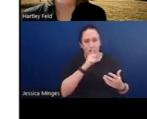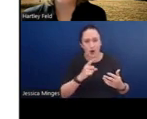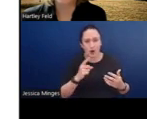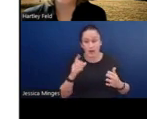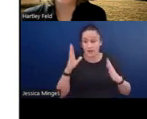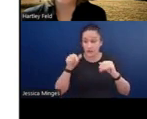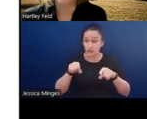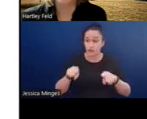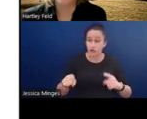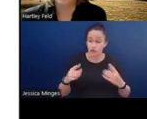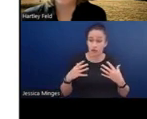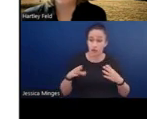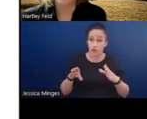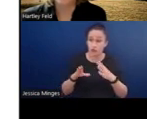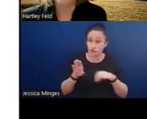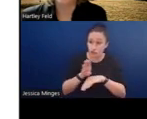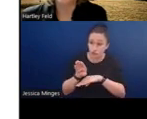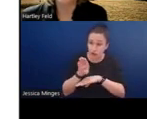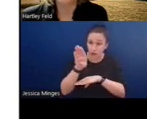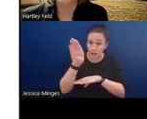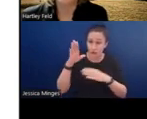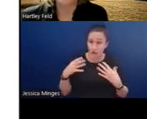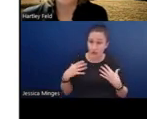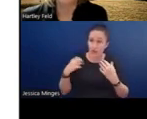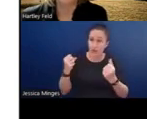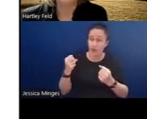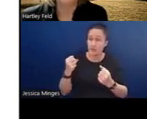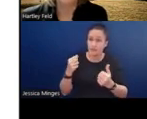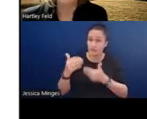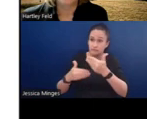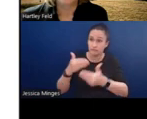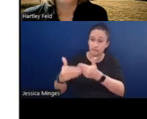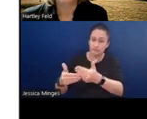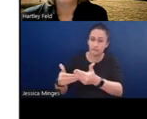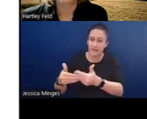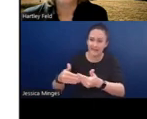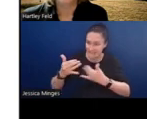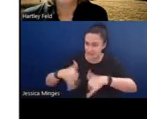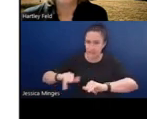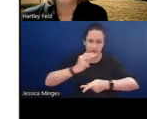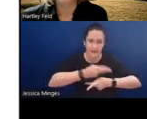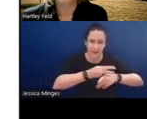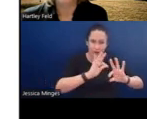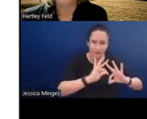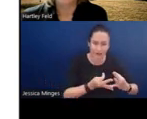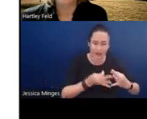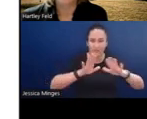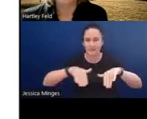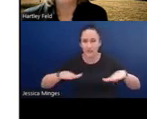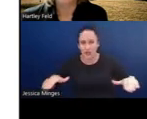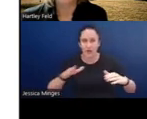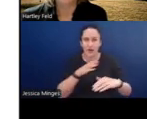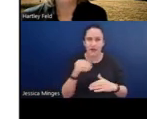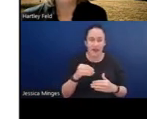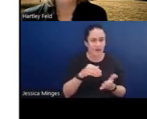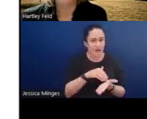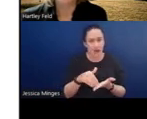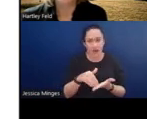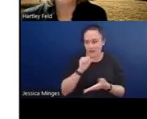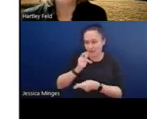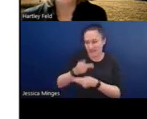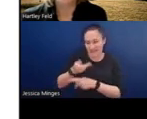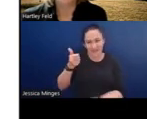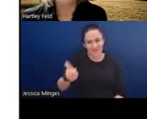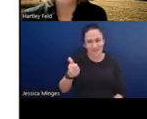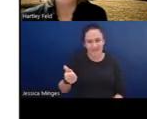recovery pathways to take care of families and children, and oftentimes don't take care of themselves.